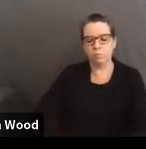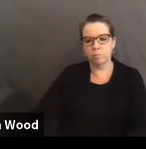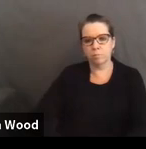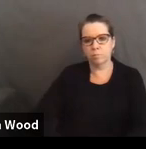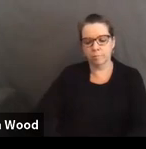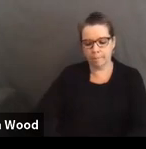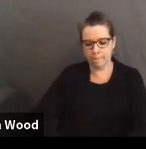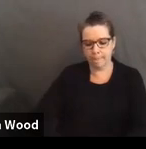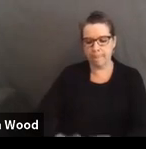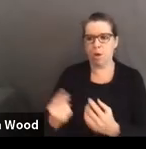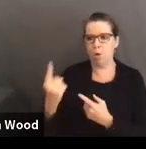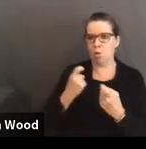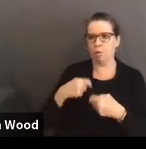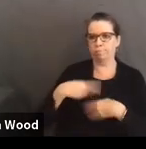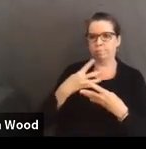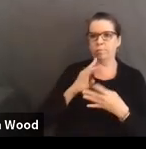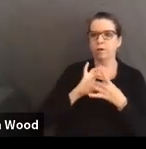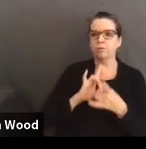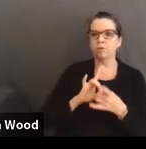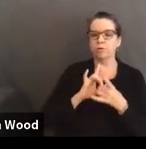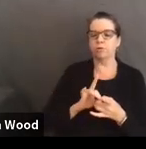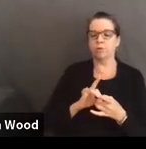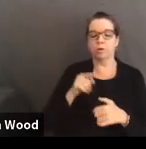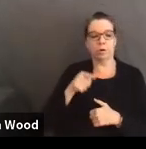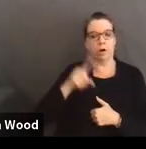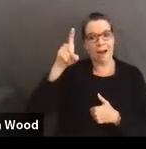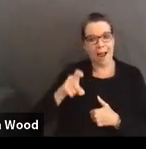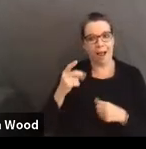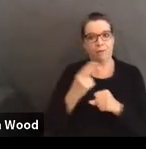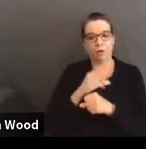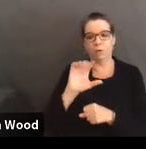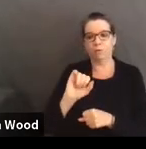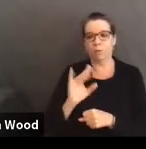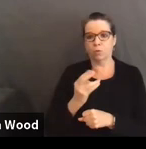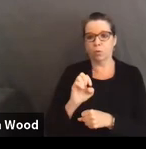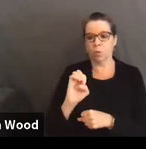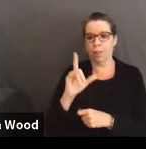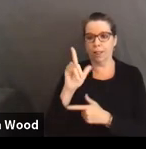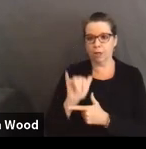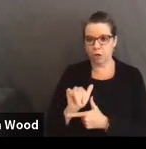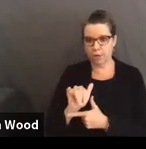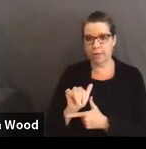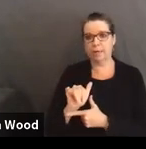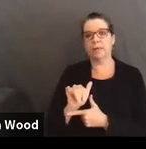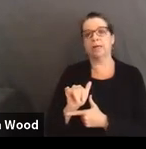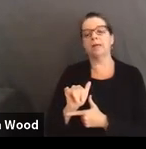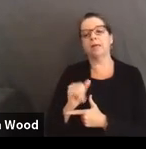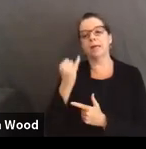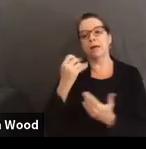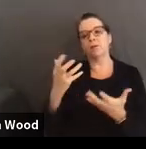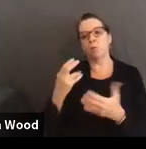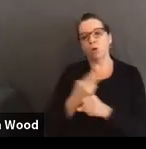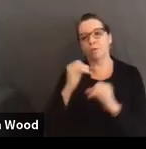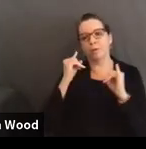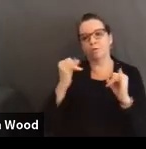There's a lot of questions associated with, do you have to use Schoology to be able to use the